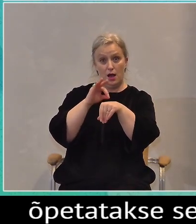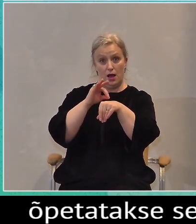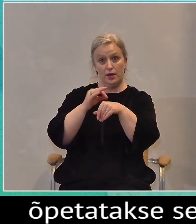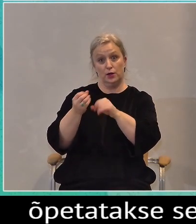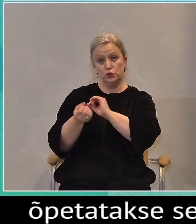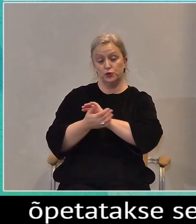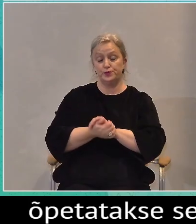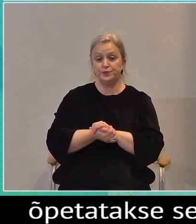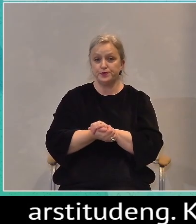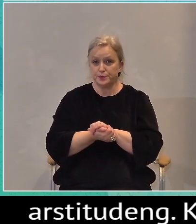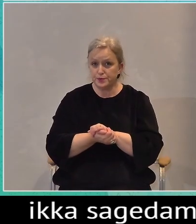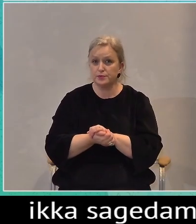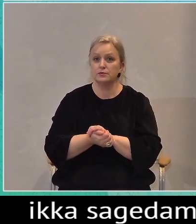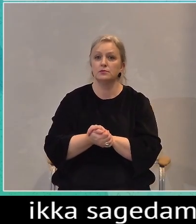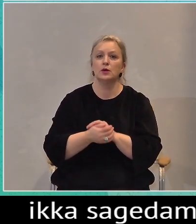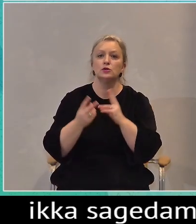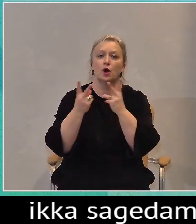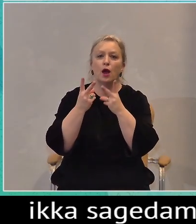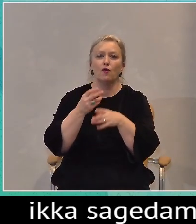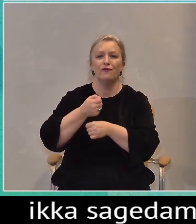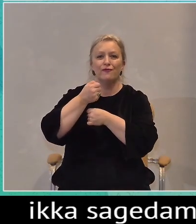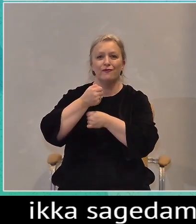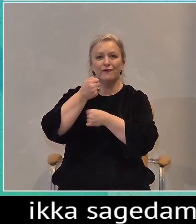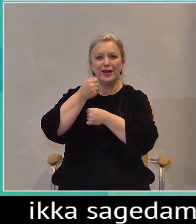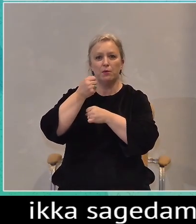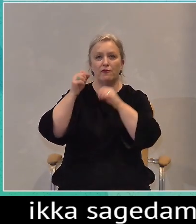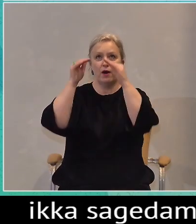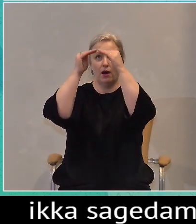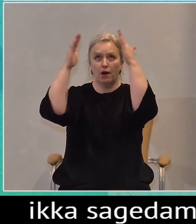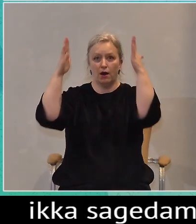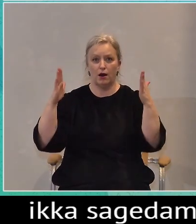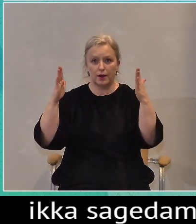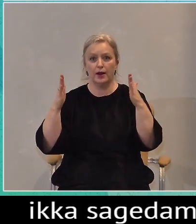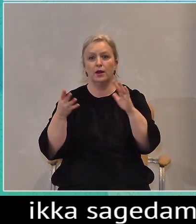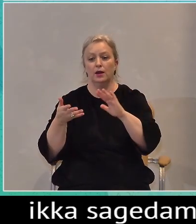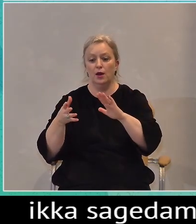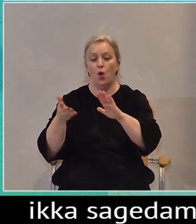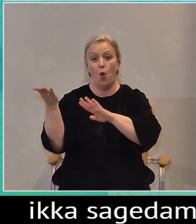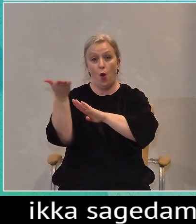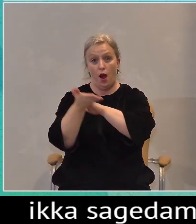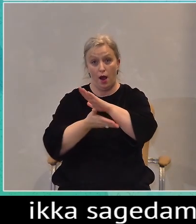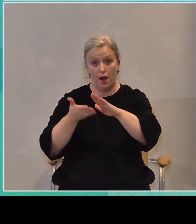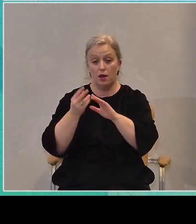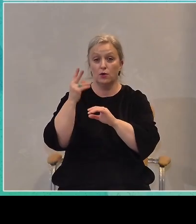these zebras, Ehlers-Danlos syndrome. It's a bit of an umbrella term, which includes,